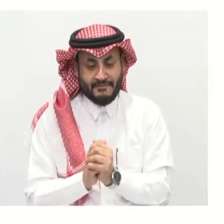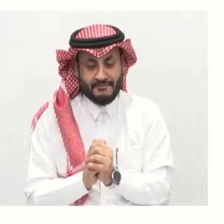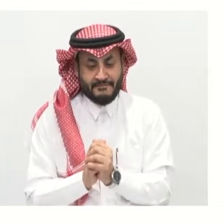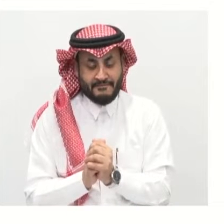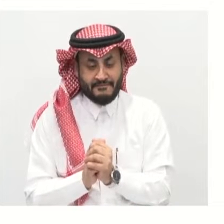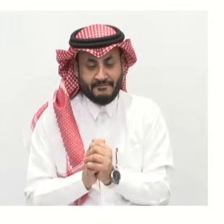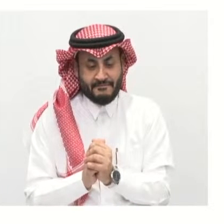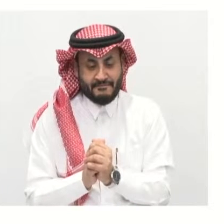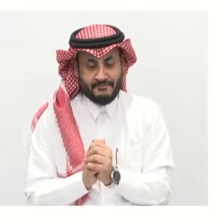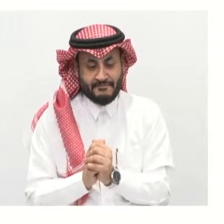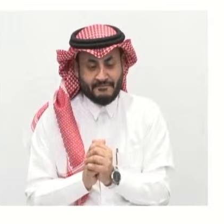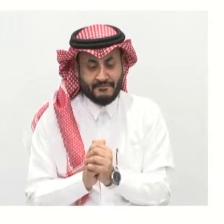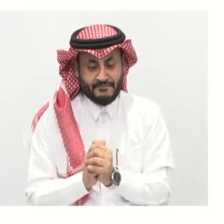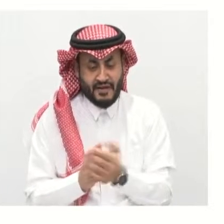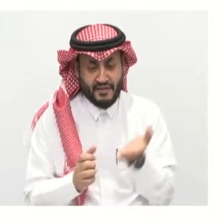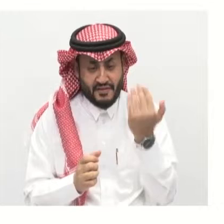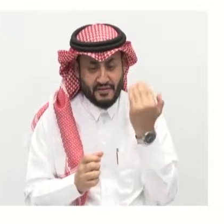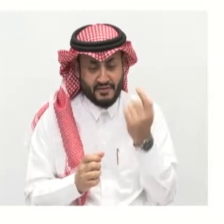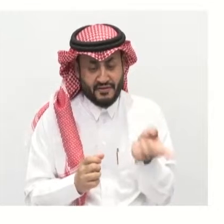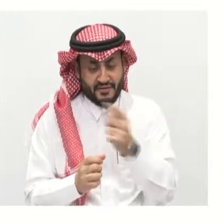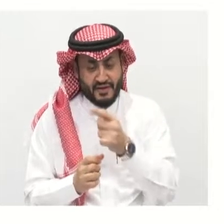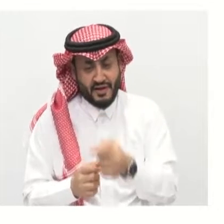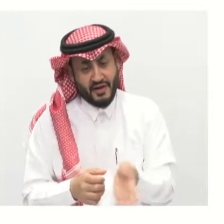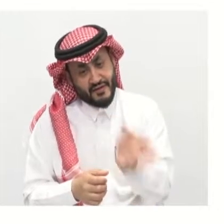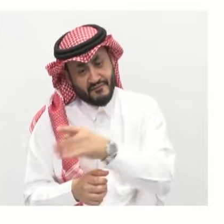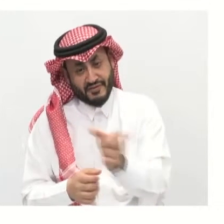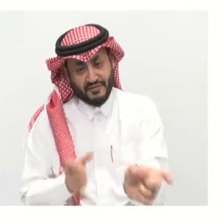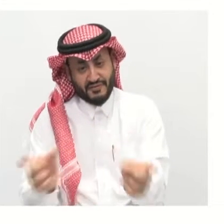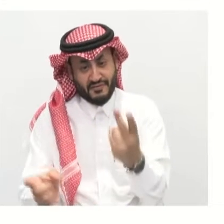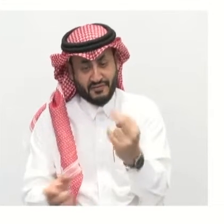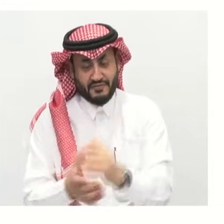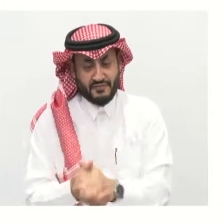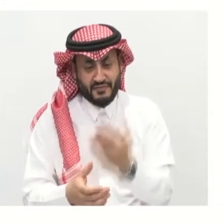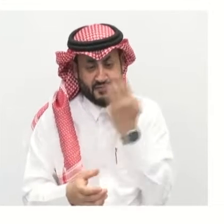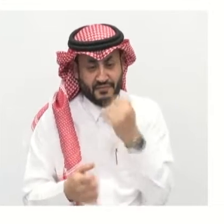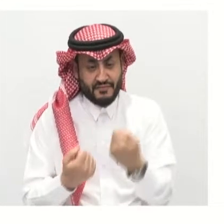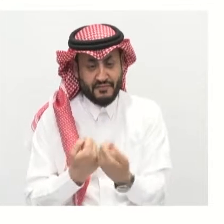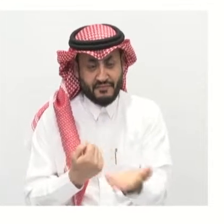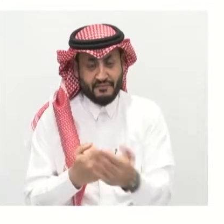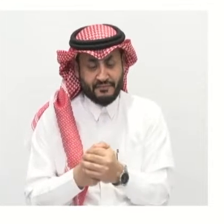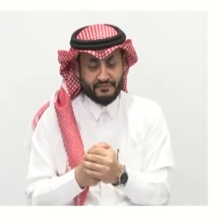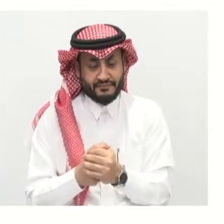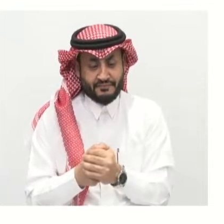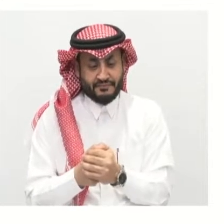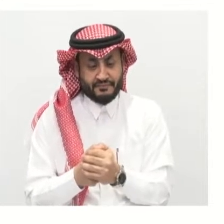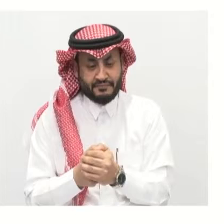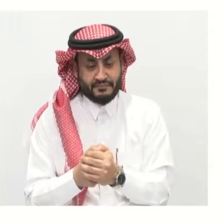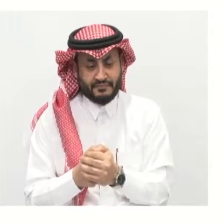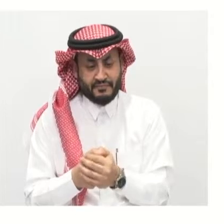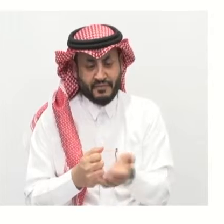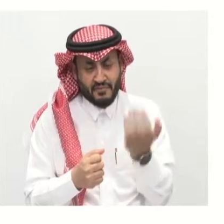So here we have a before picture and an after. Let's read the question together. How did he